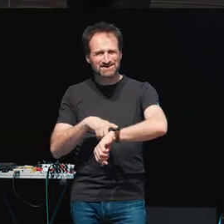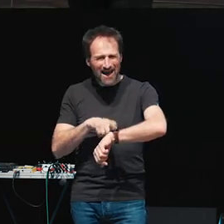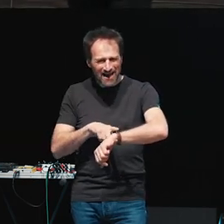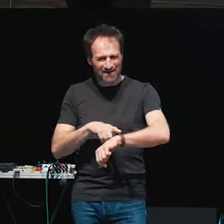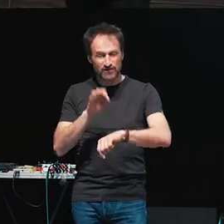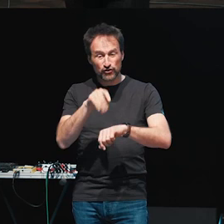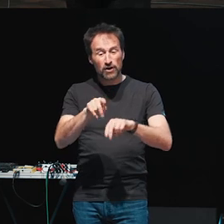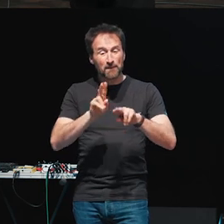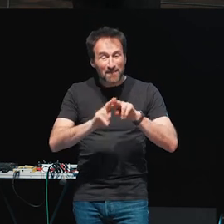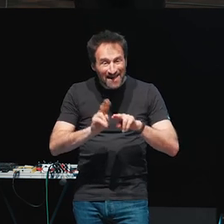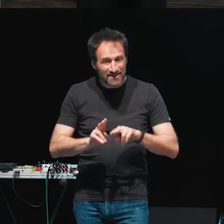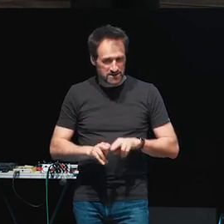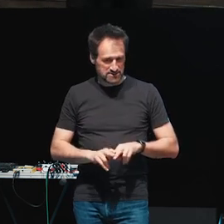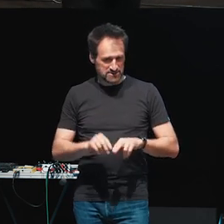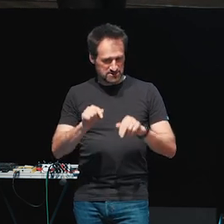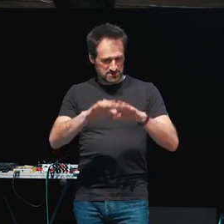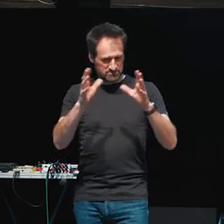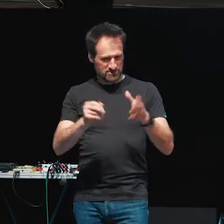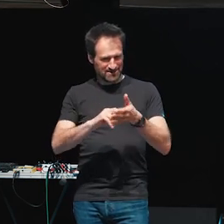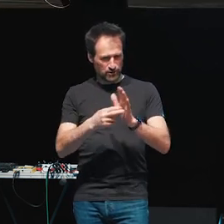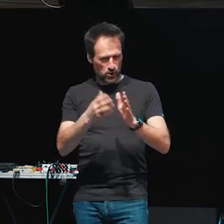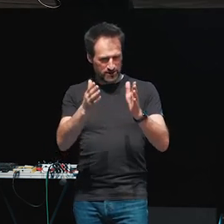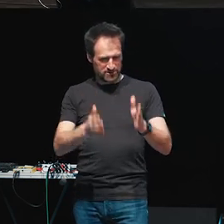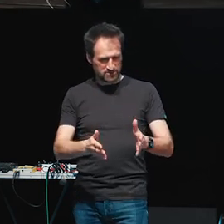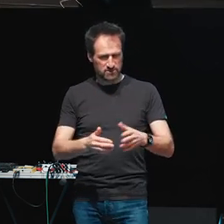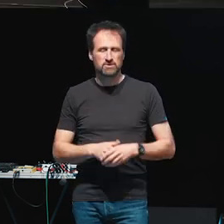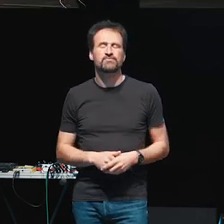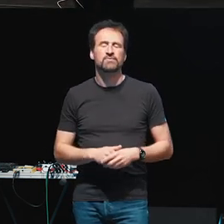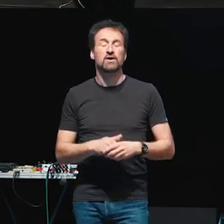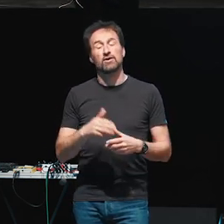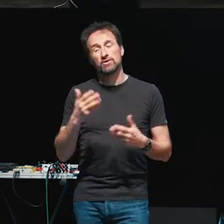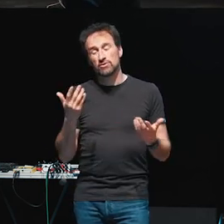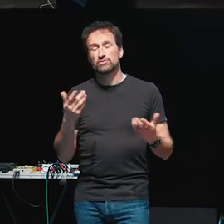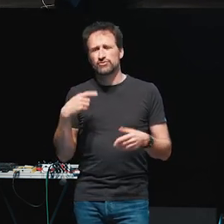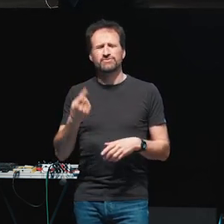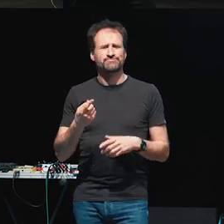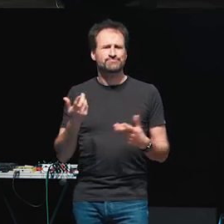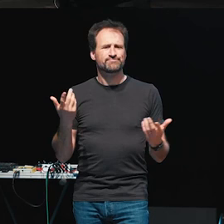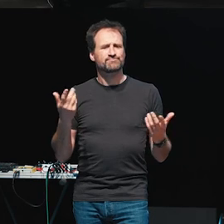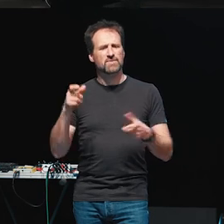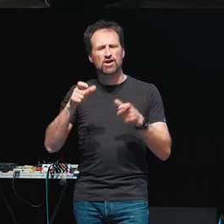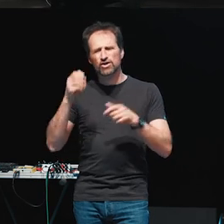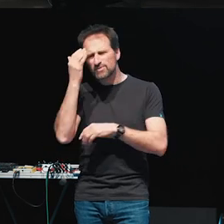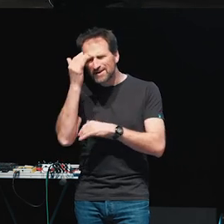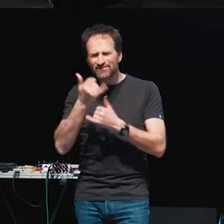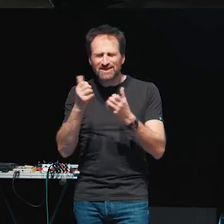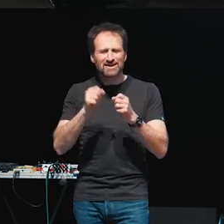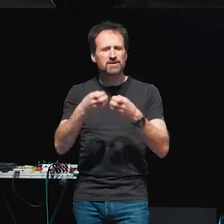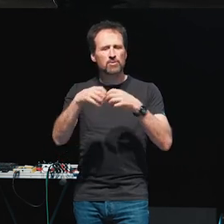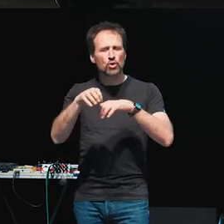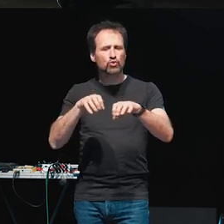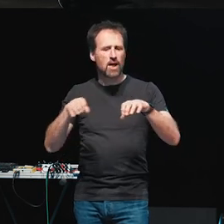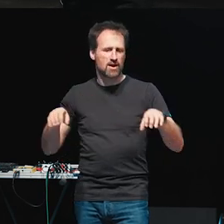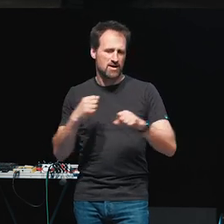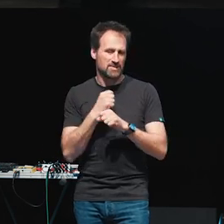these ecosystems. And so a lot of people started the approach towards a more modular stack, and that's where this